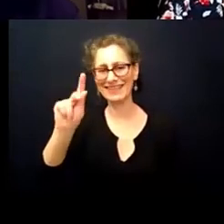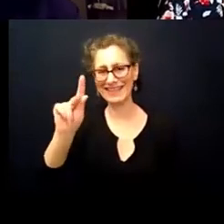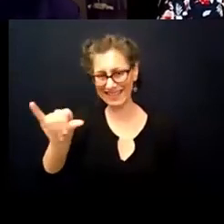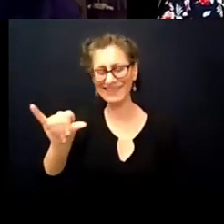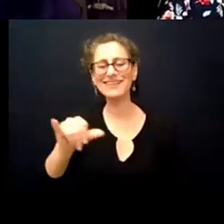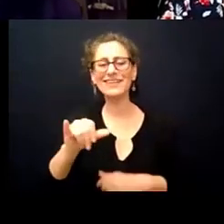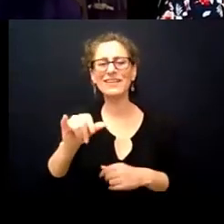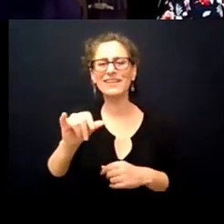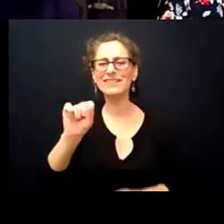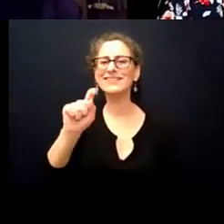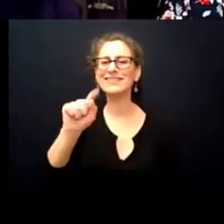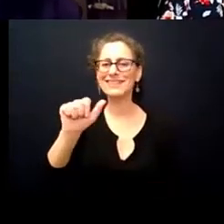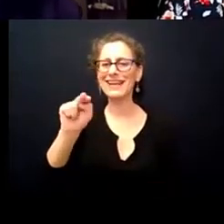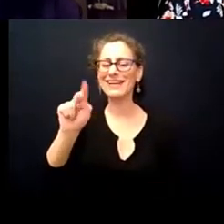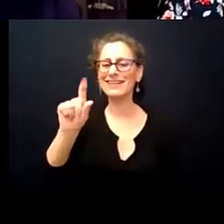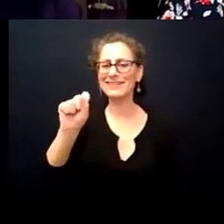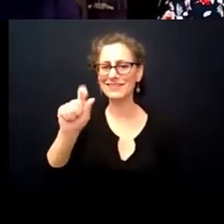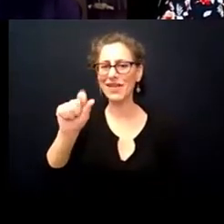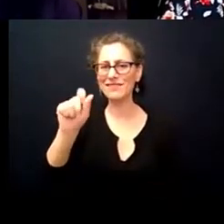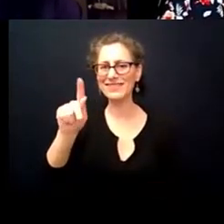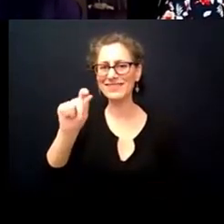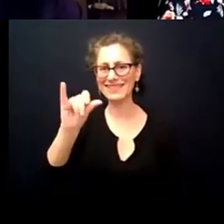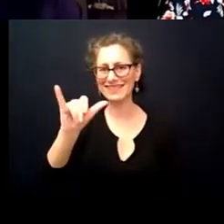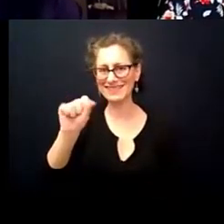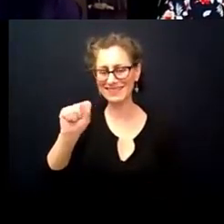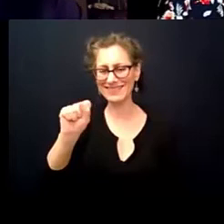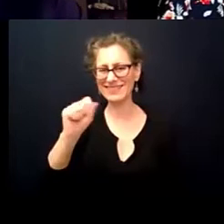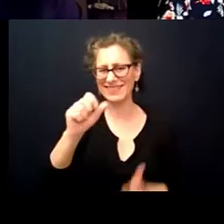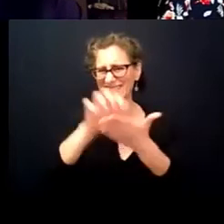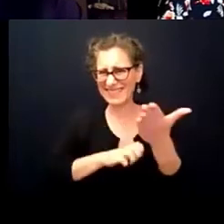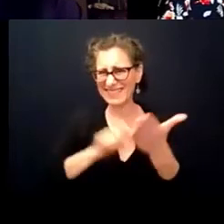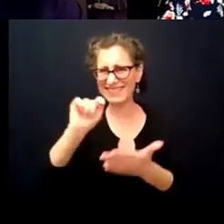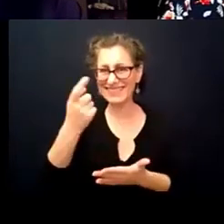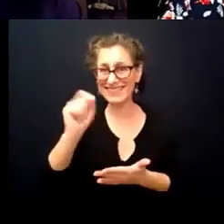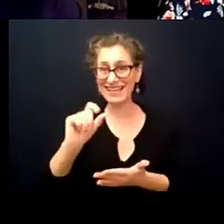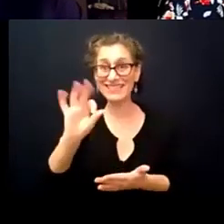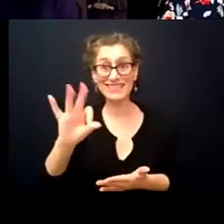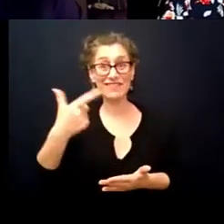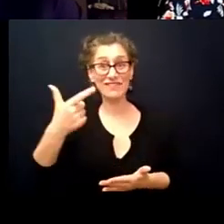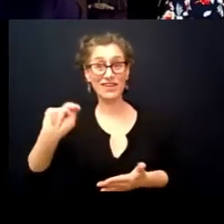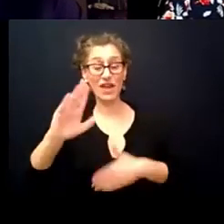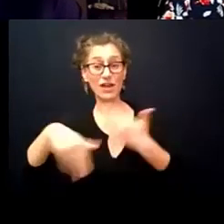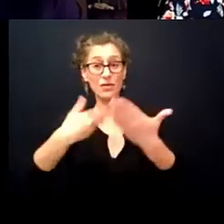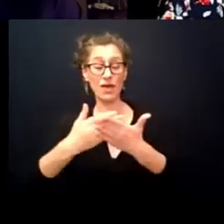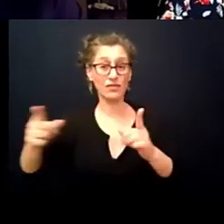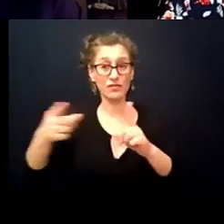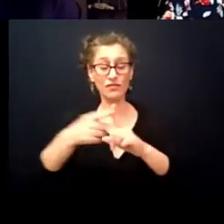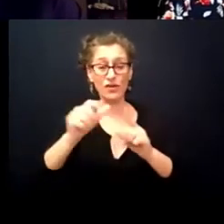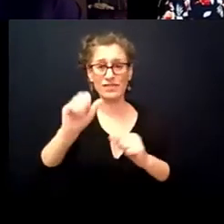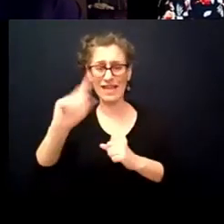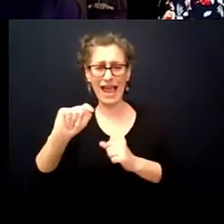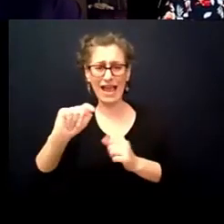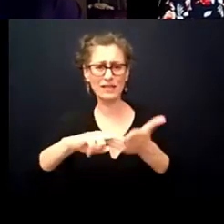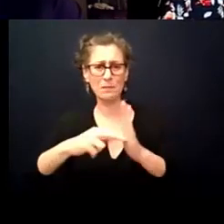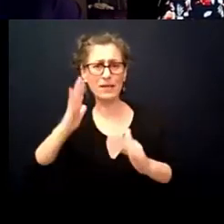one of Stanislavski's texts, if a gun appears on stage in the first act, it's going to go